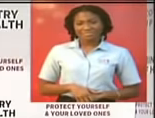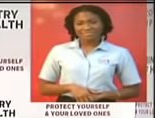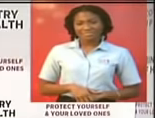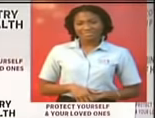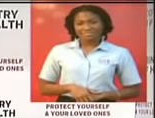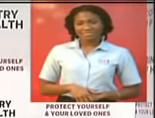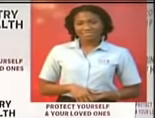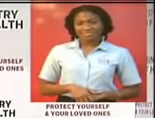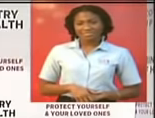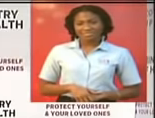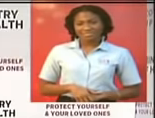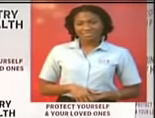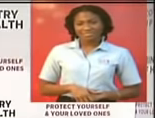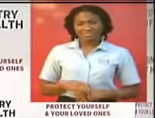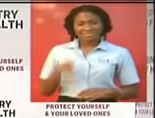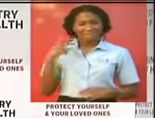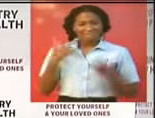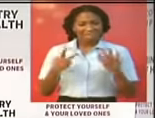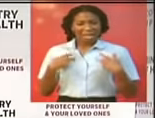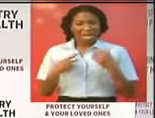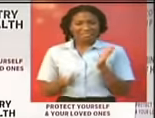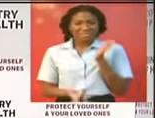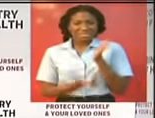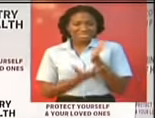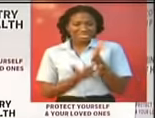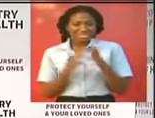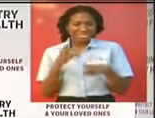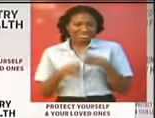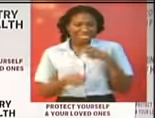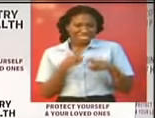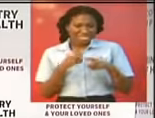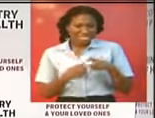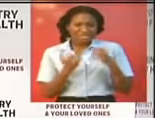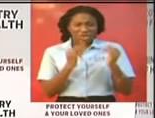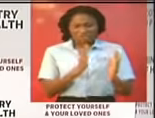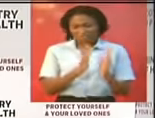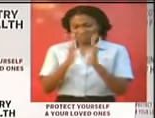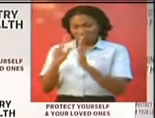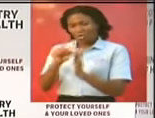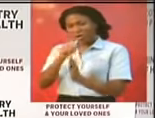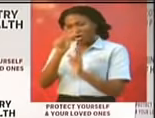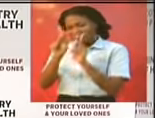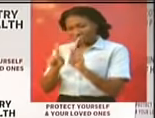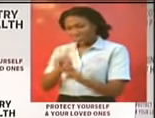Okay, seems that we're having some technical difficulties with TV6, so we'll move to AZP